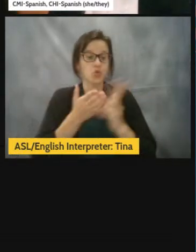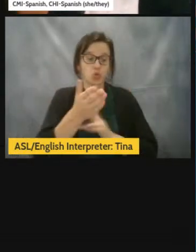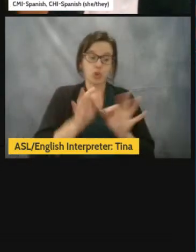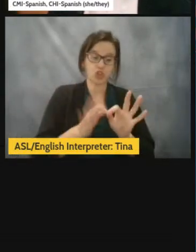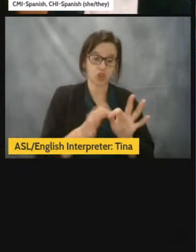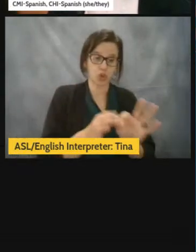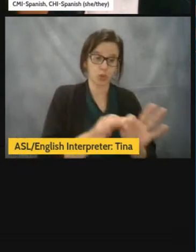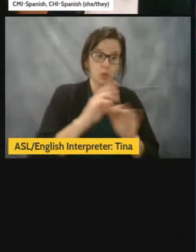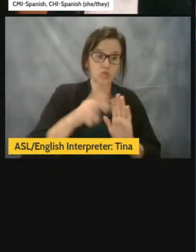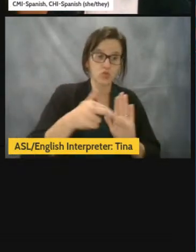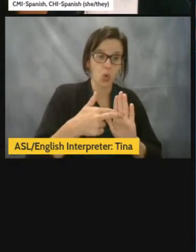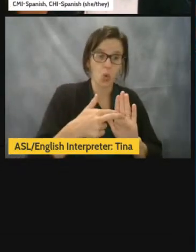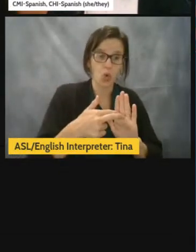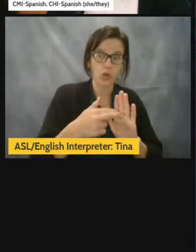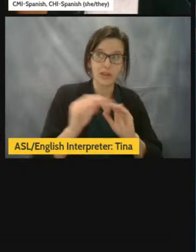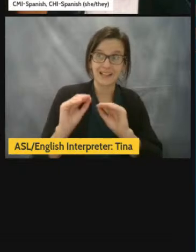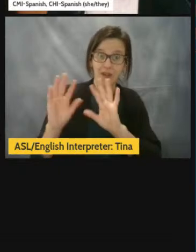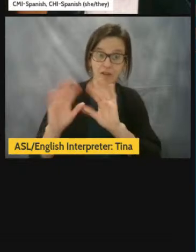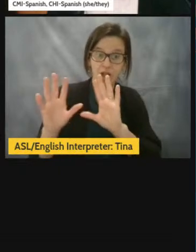be respectful when you're doing so.